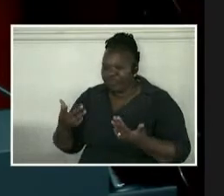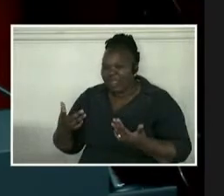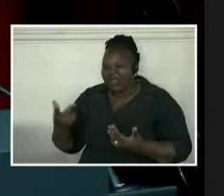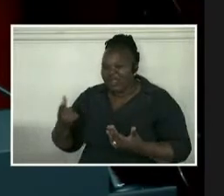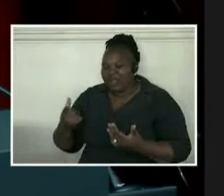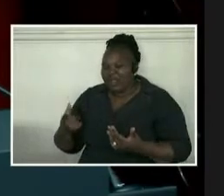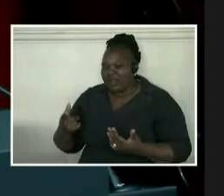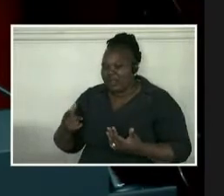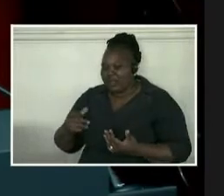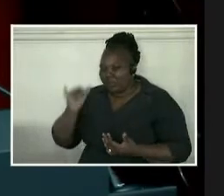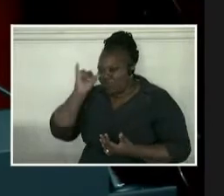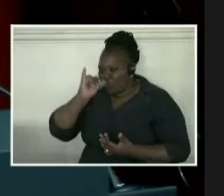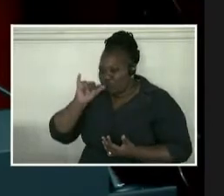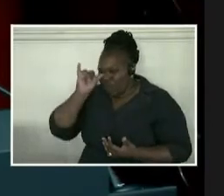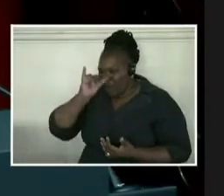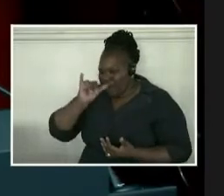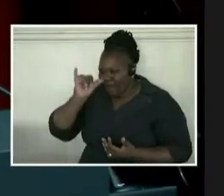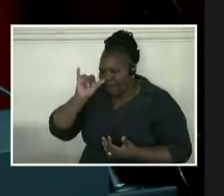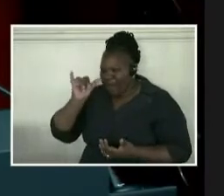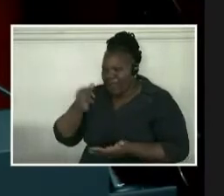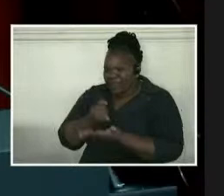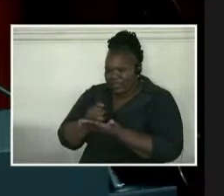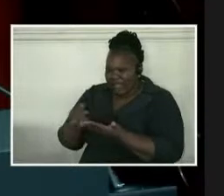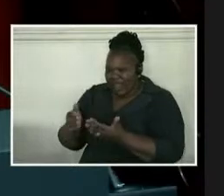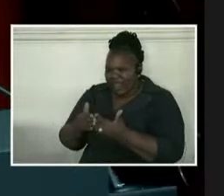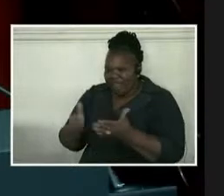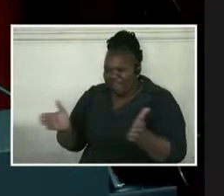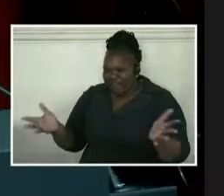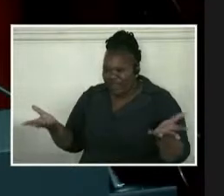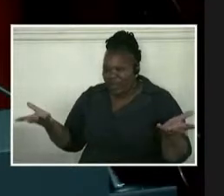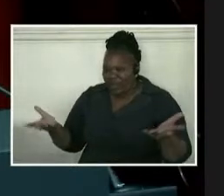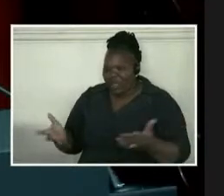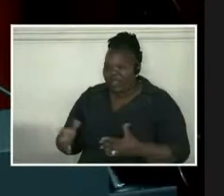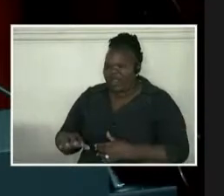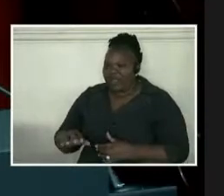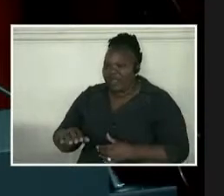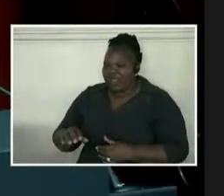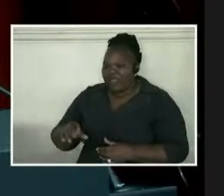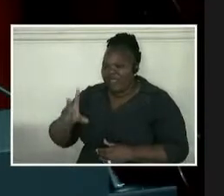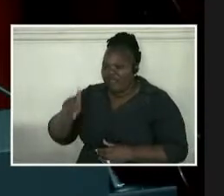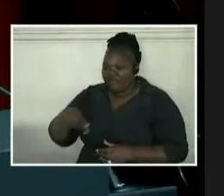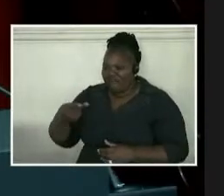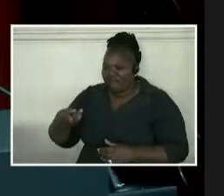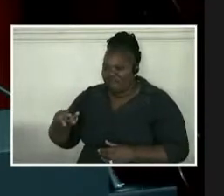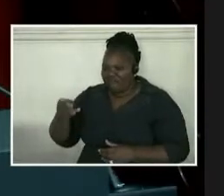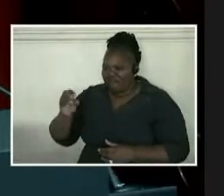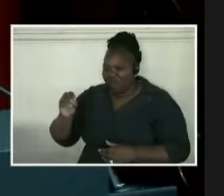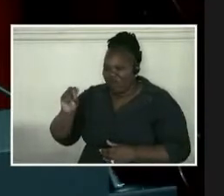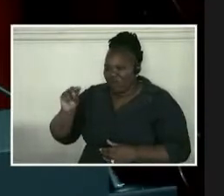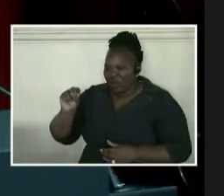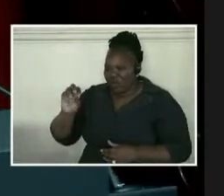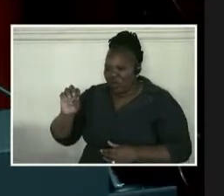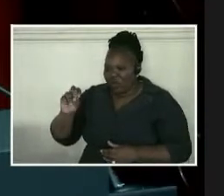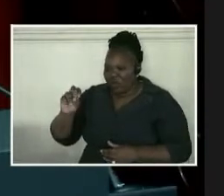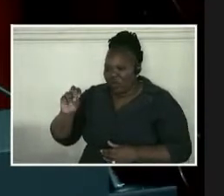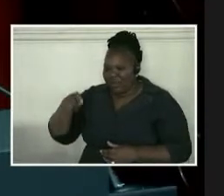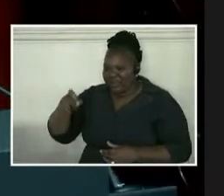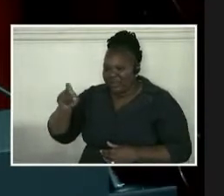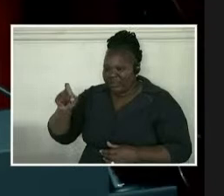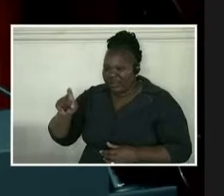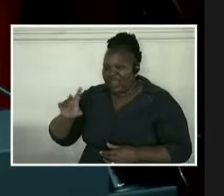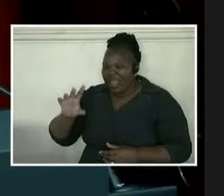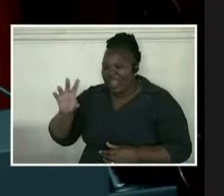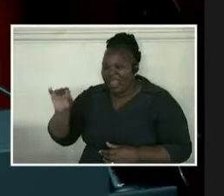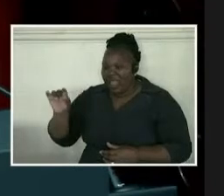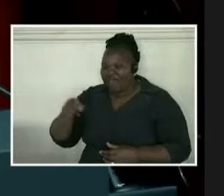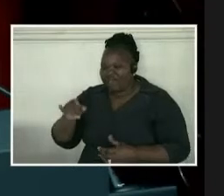african at the south african police services with the phoenix cash number 71903 2022 this charge was laid against certain